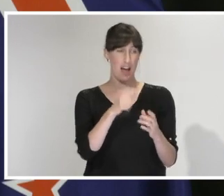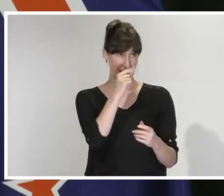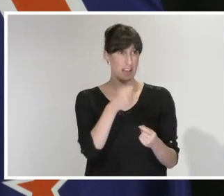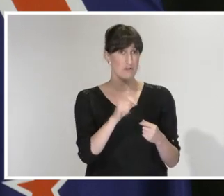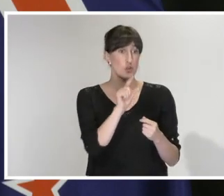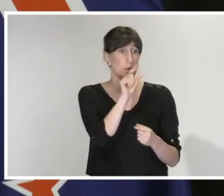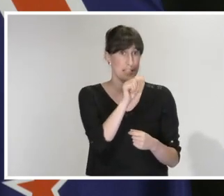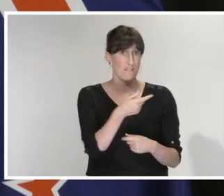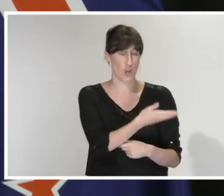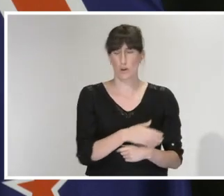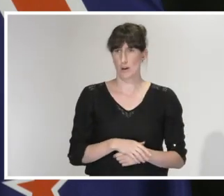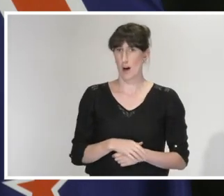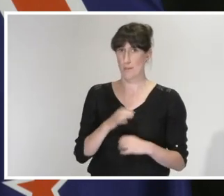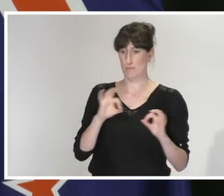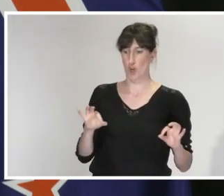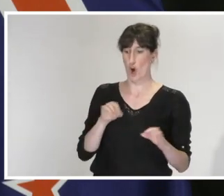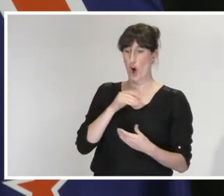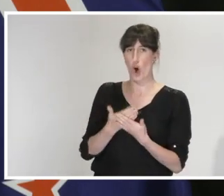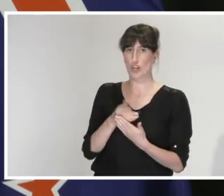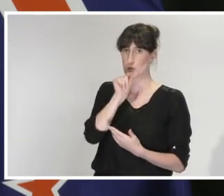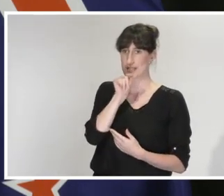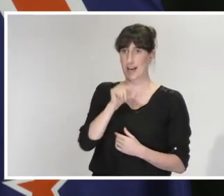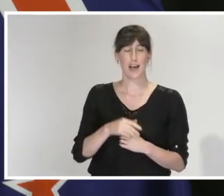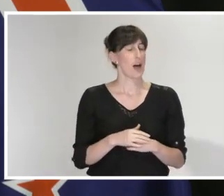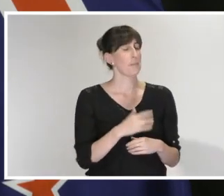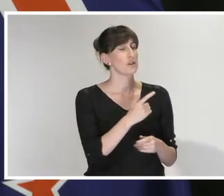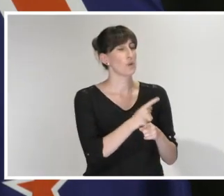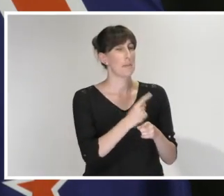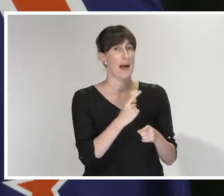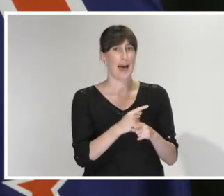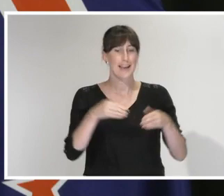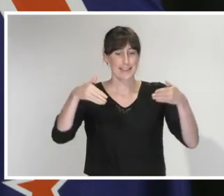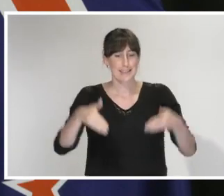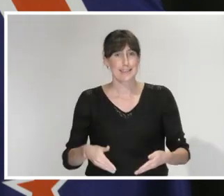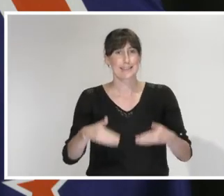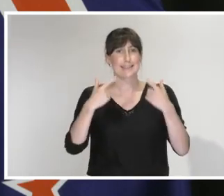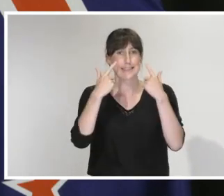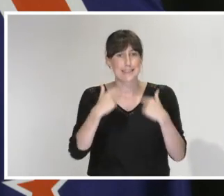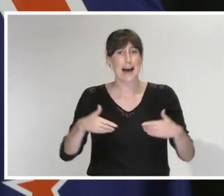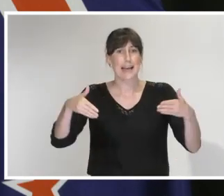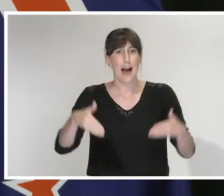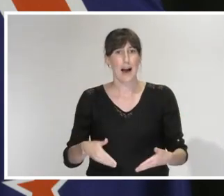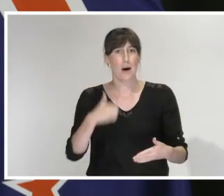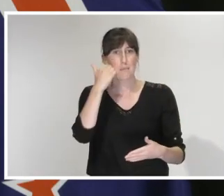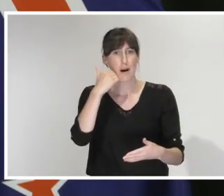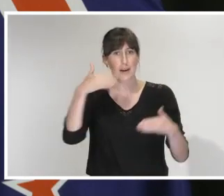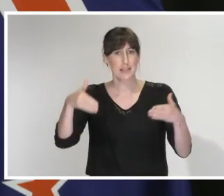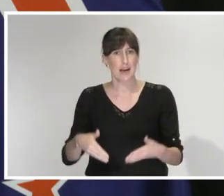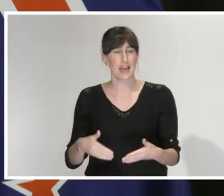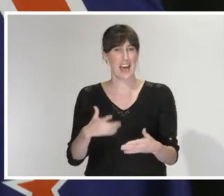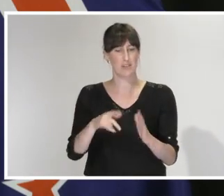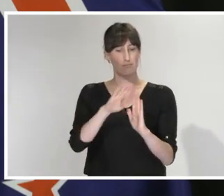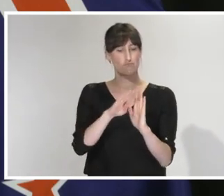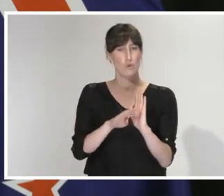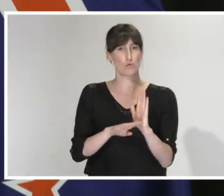Dr. Bloomfield around tangihanga and the need for that to be looked at again. I mean, could you provide some sort of response to those concerns,